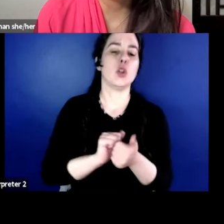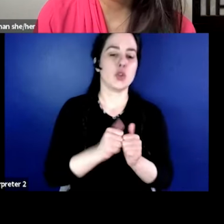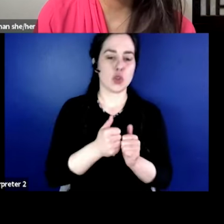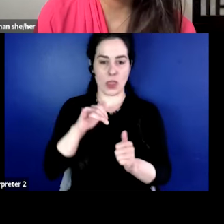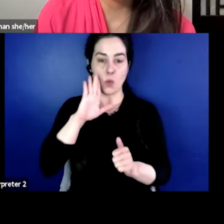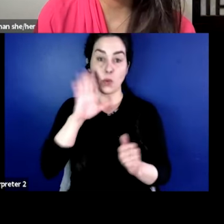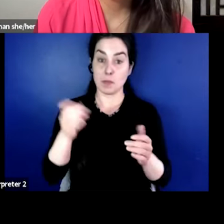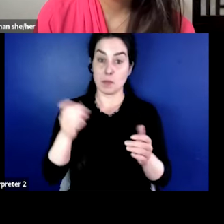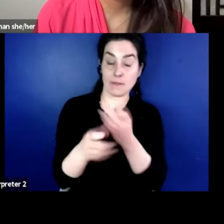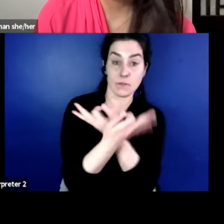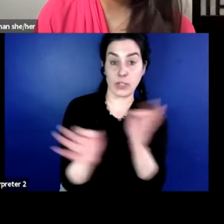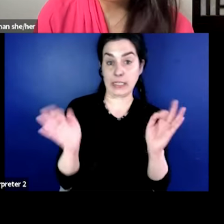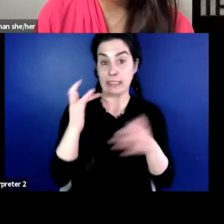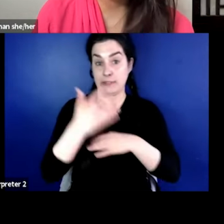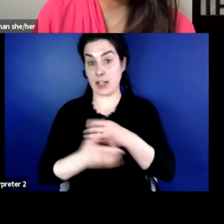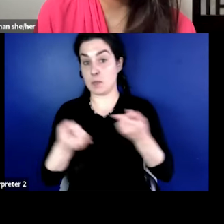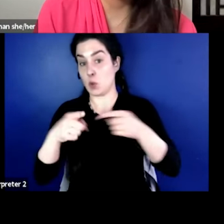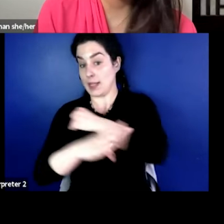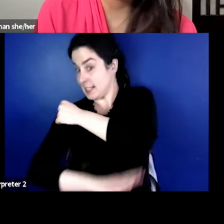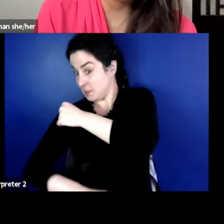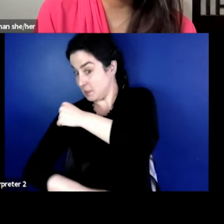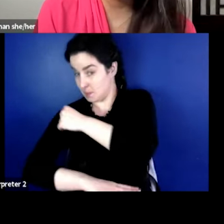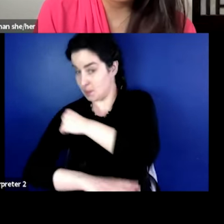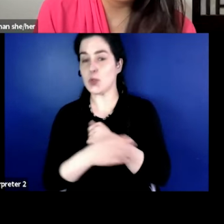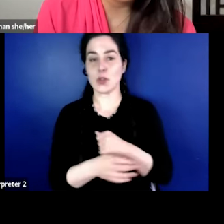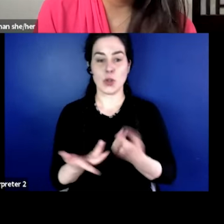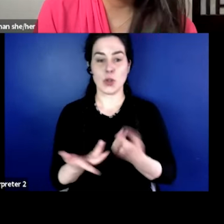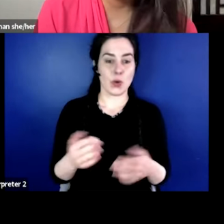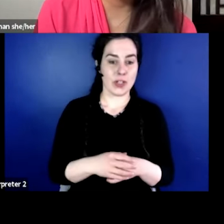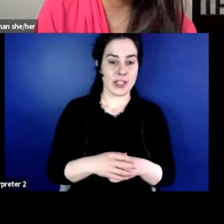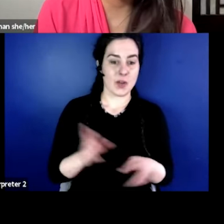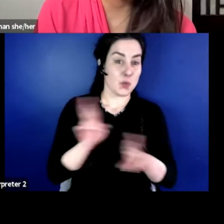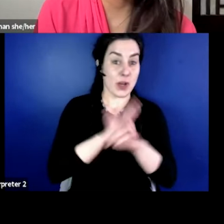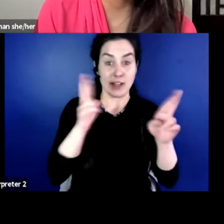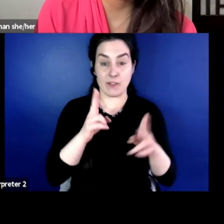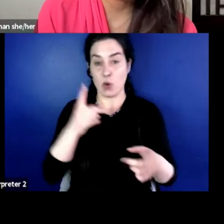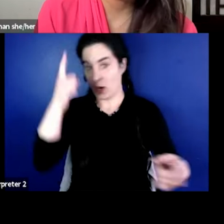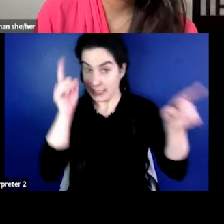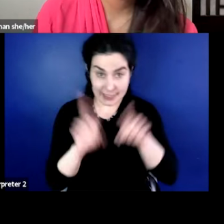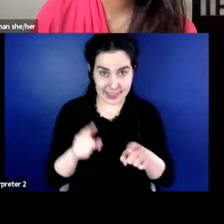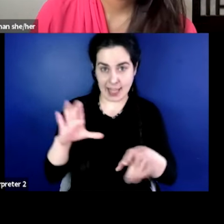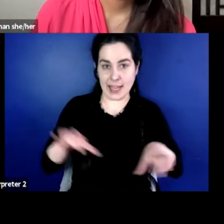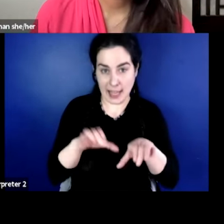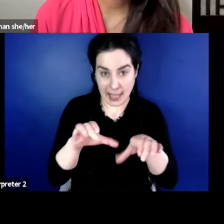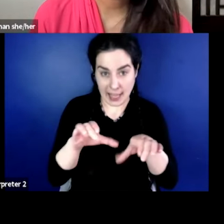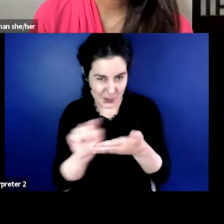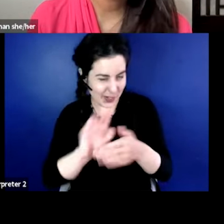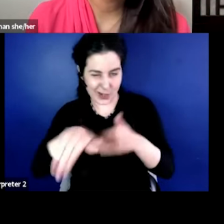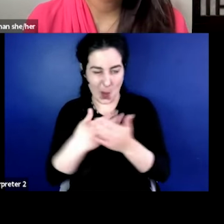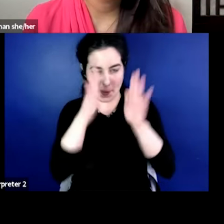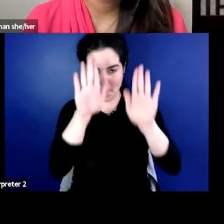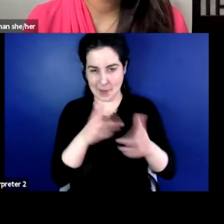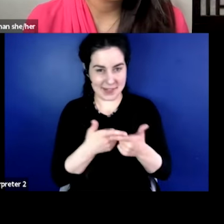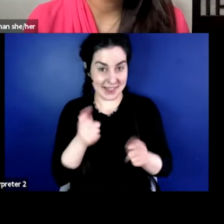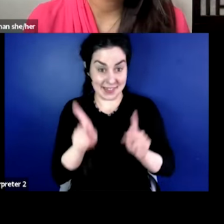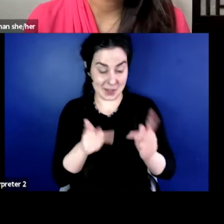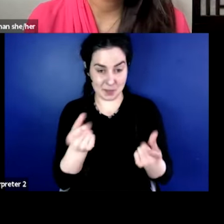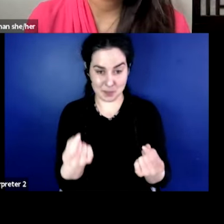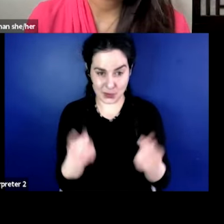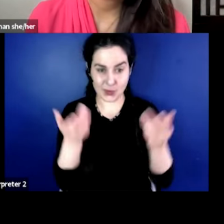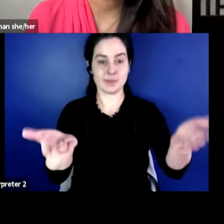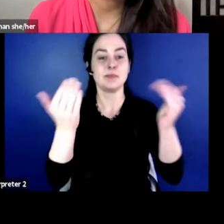available starting in September. So right, ready for Consent Action Week and all the amazing things that people do. Another thing we're looking at is